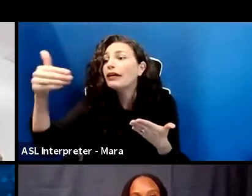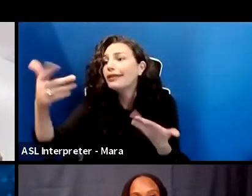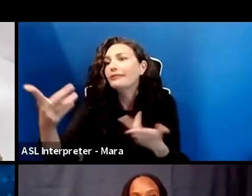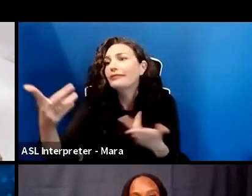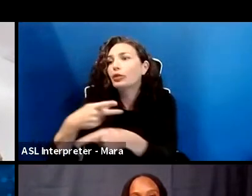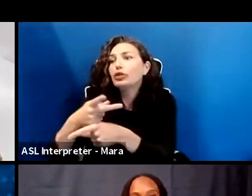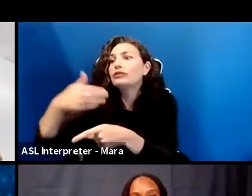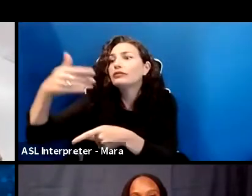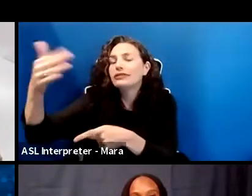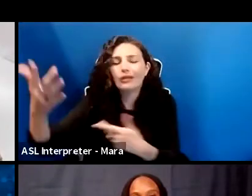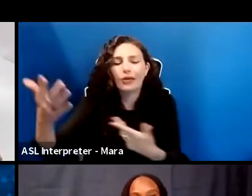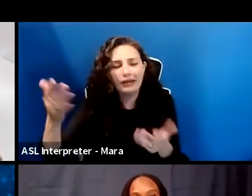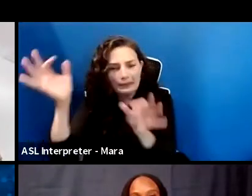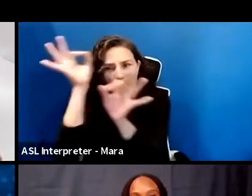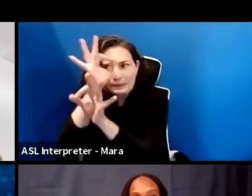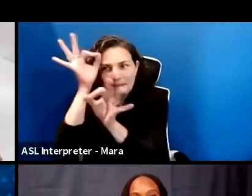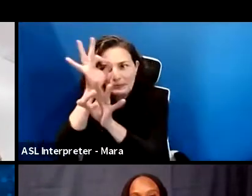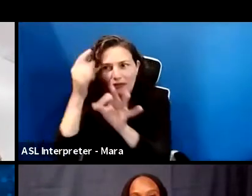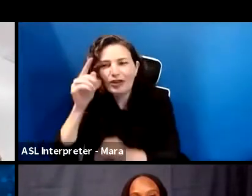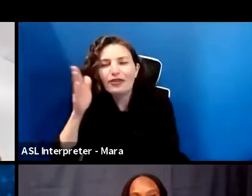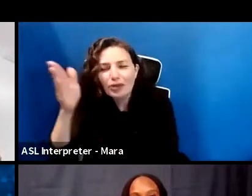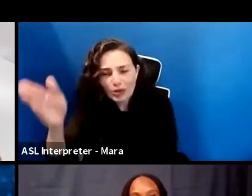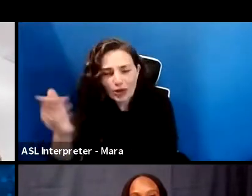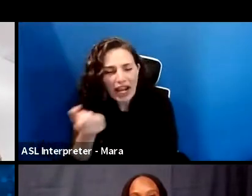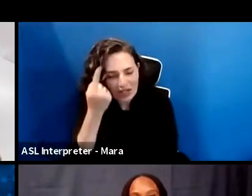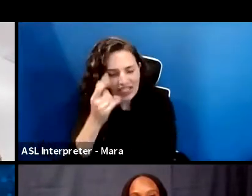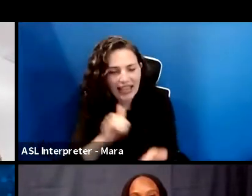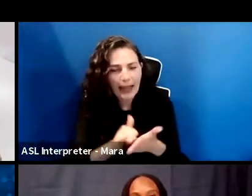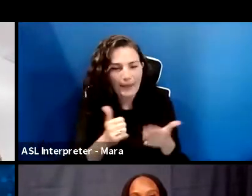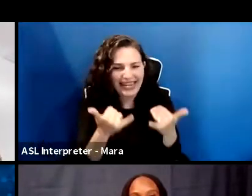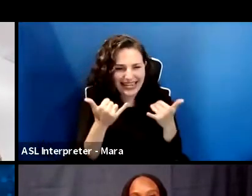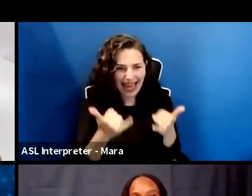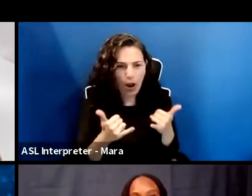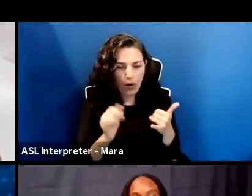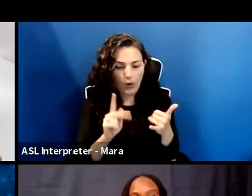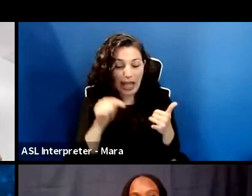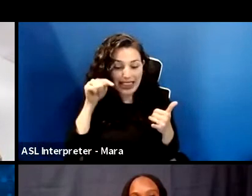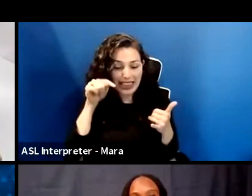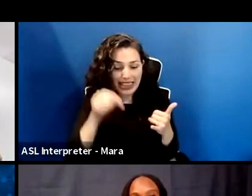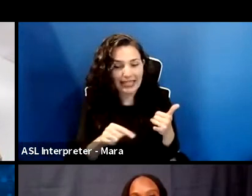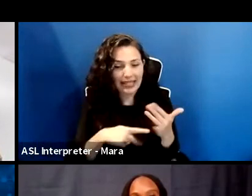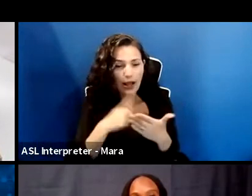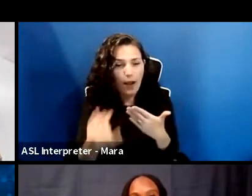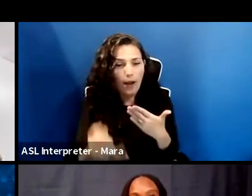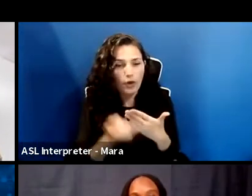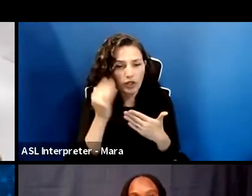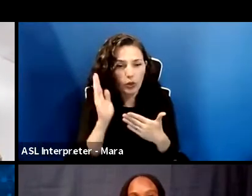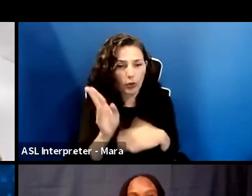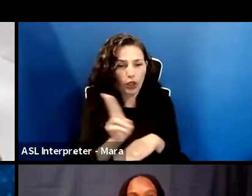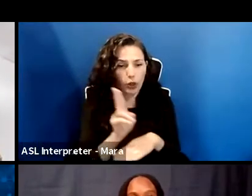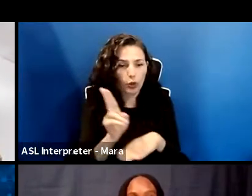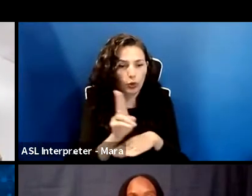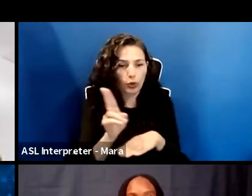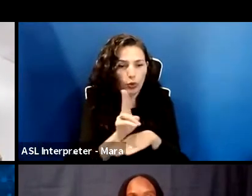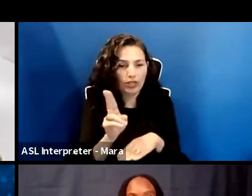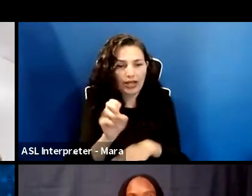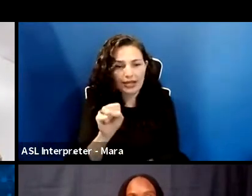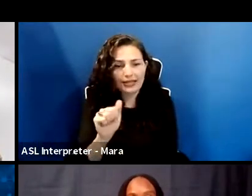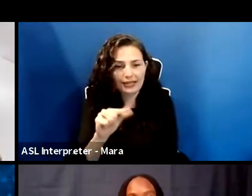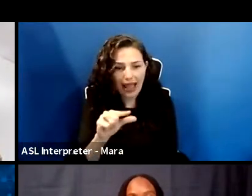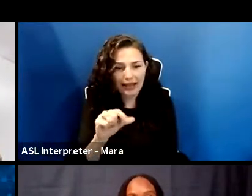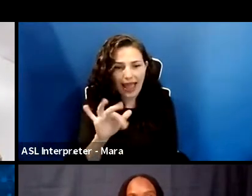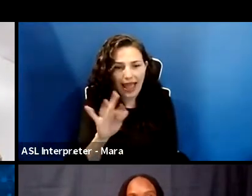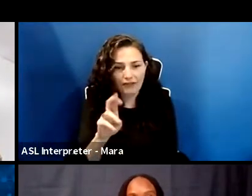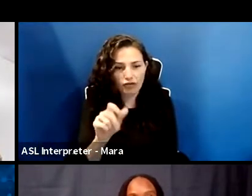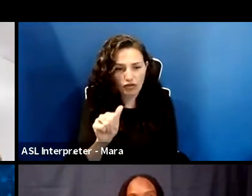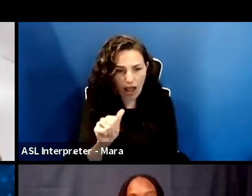So there's a lot of unknown in your future. But right now, you know that this project, you want to use SAG-AFTRA members. And so we will sign you to